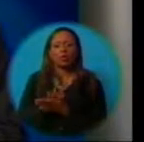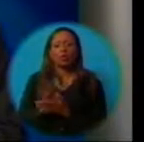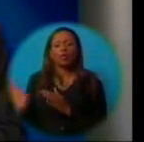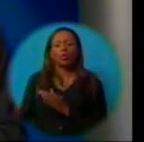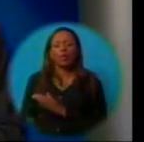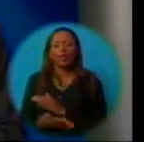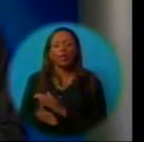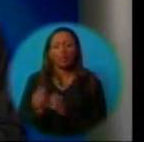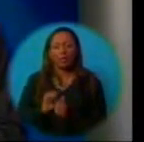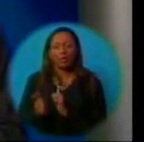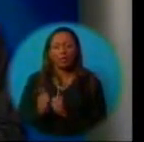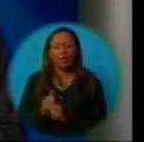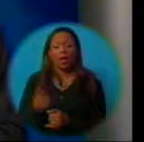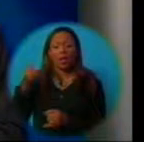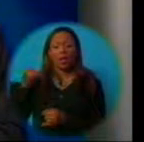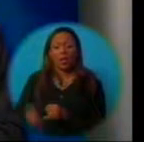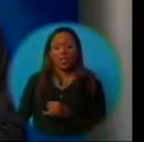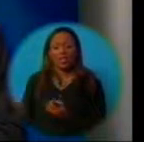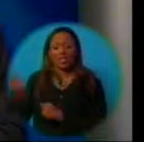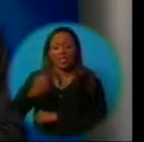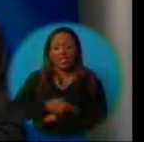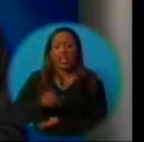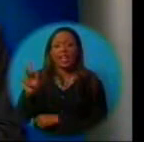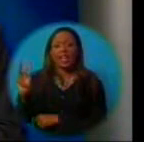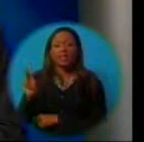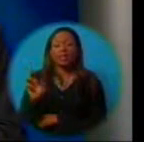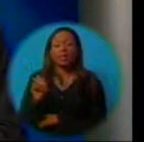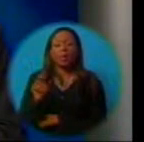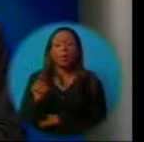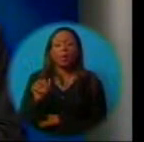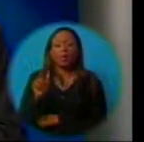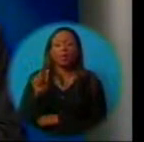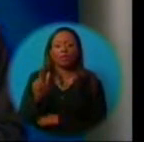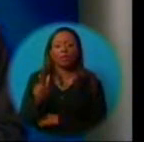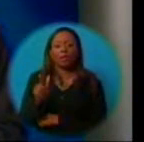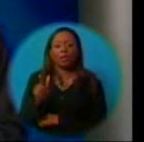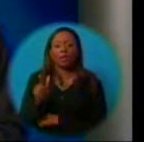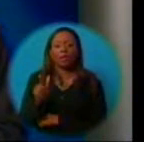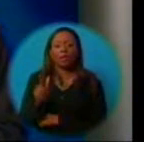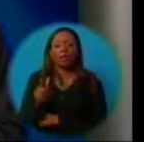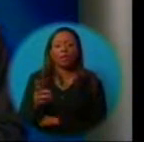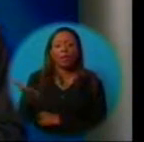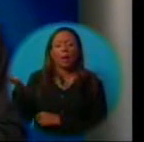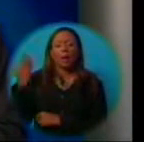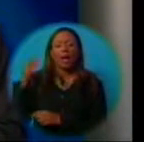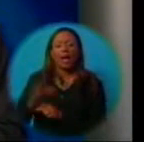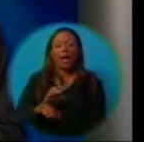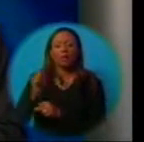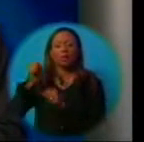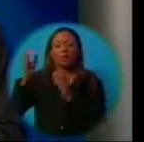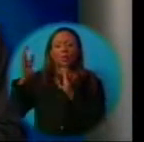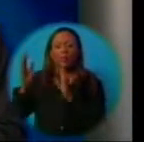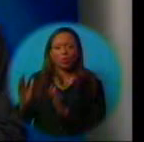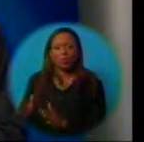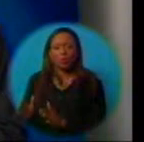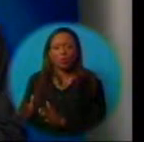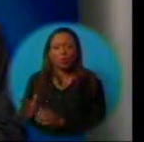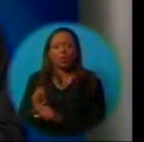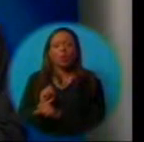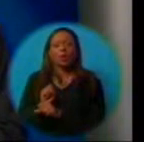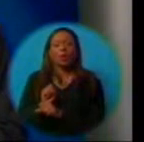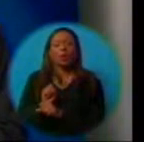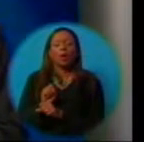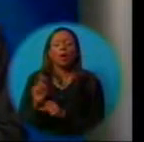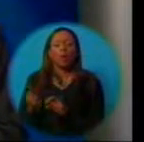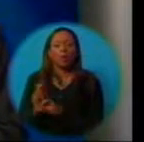Cricket Tournament. In the final today at Kensington Oval, the previous multi-winners of the Sir Gary defeated Lancaster Royal Grammar School